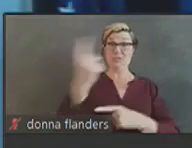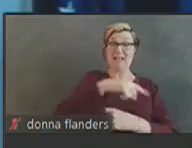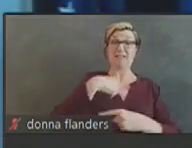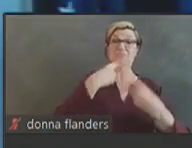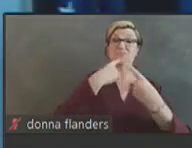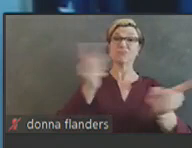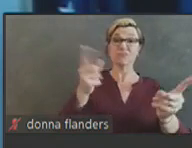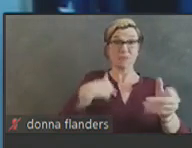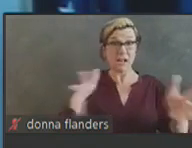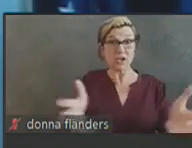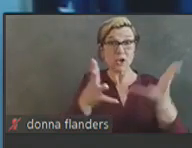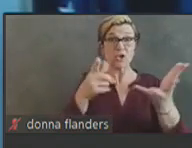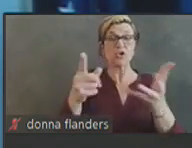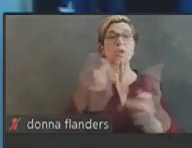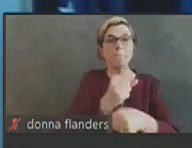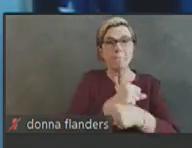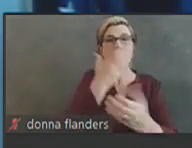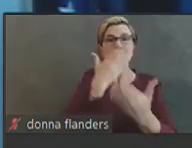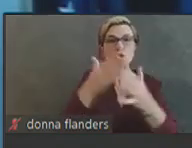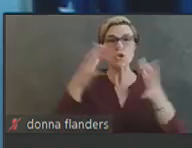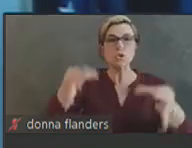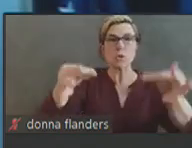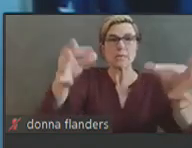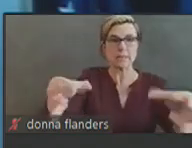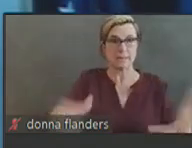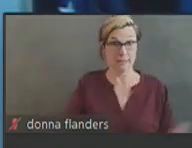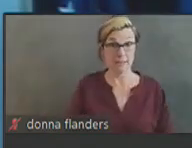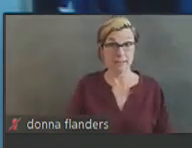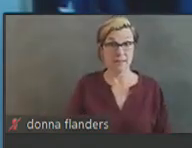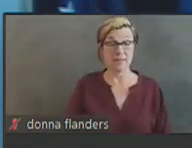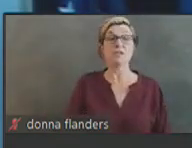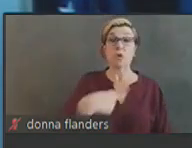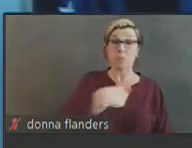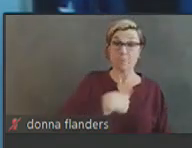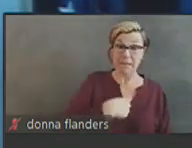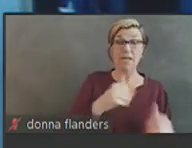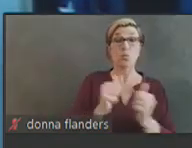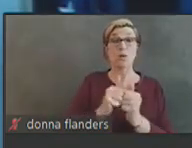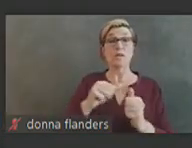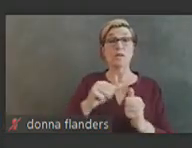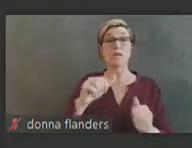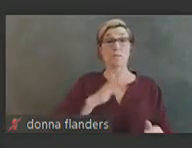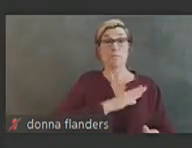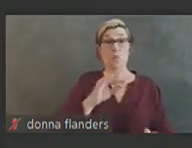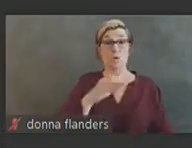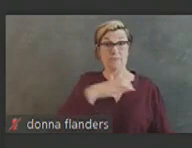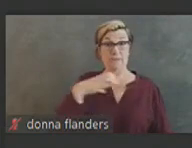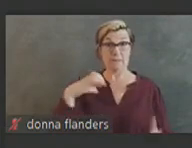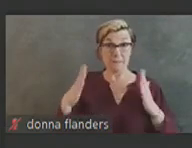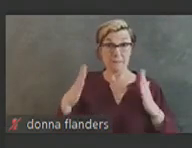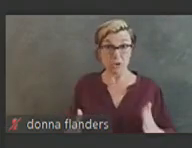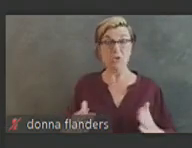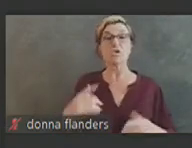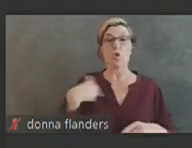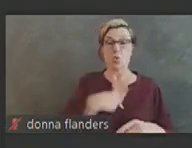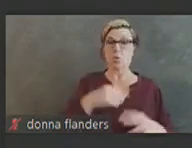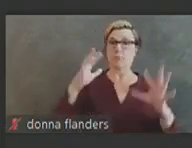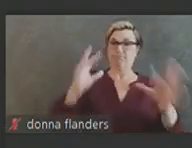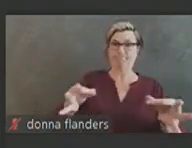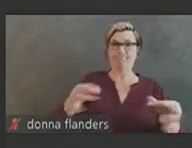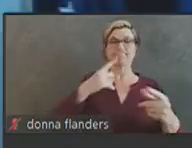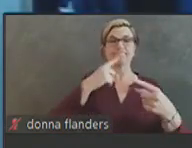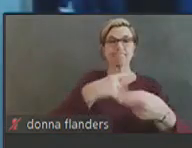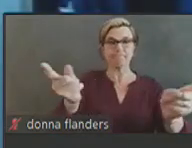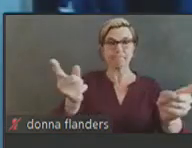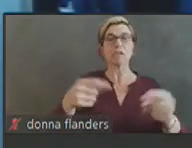not exempt local leaders like myself and my fellow board of commissioner from being concerned and focused